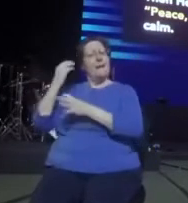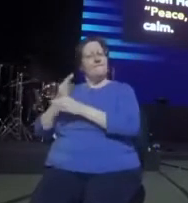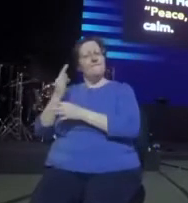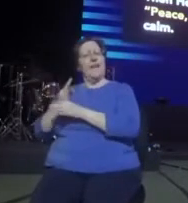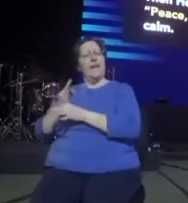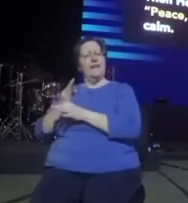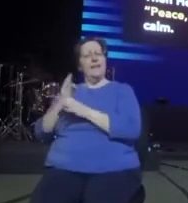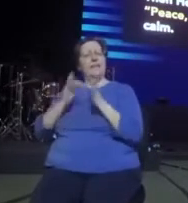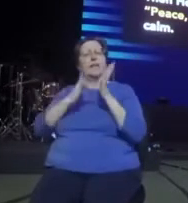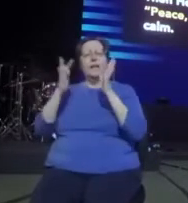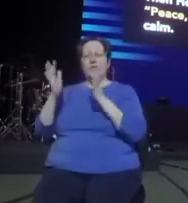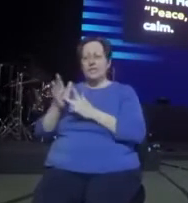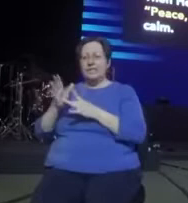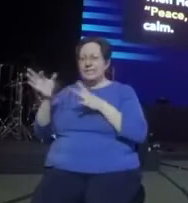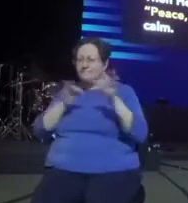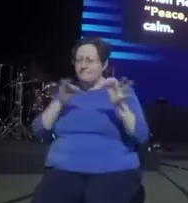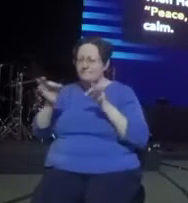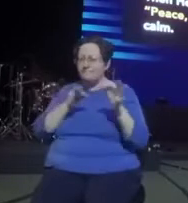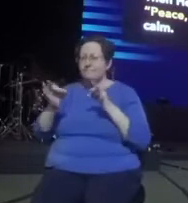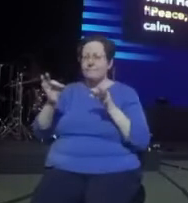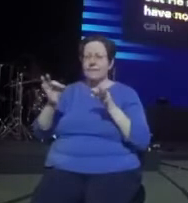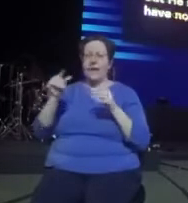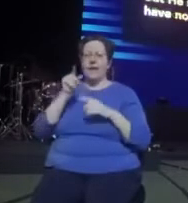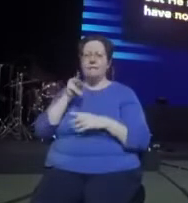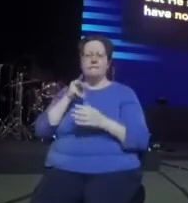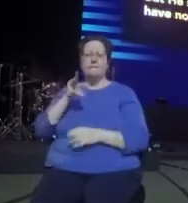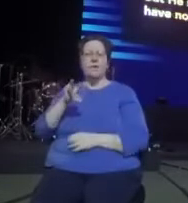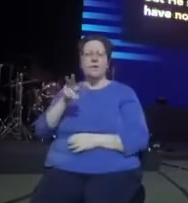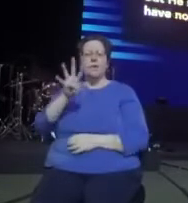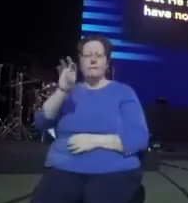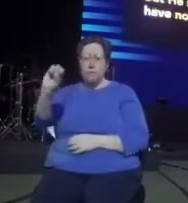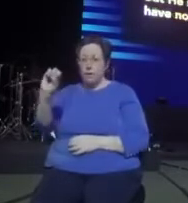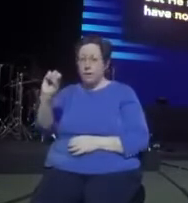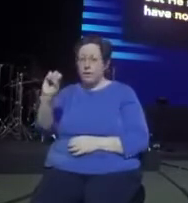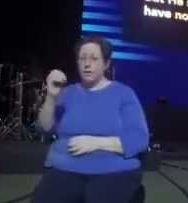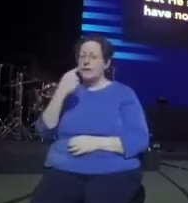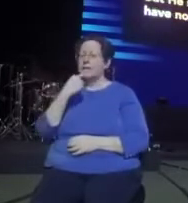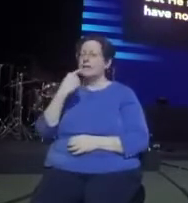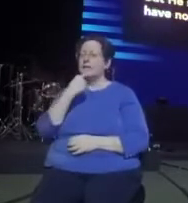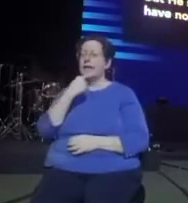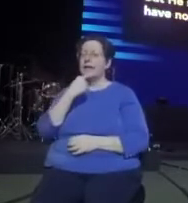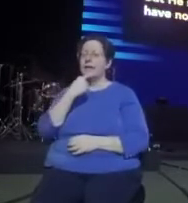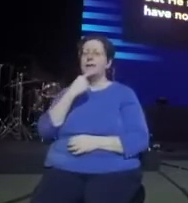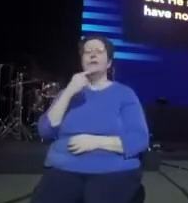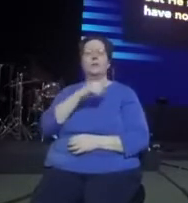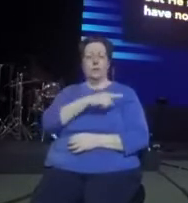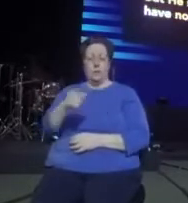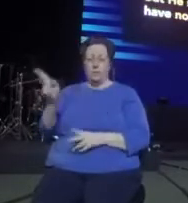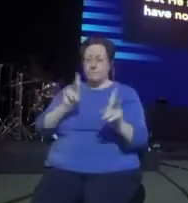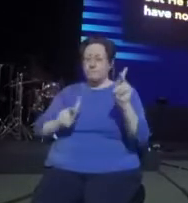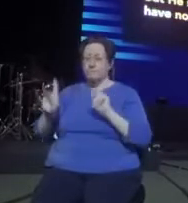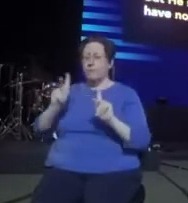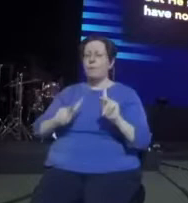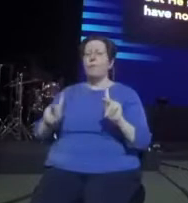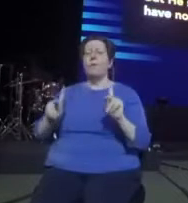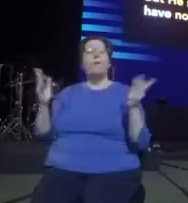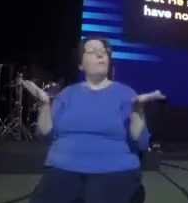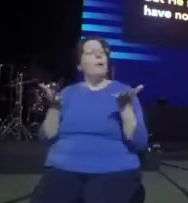And Jesus makes a statement in verse number 40. He says these words. He says, but he said to them,